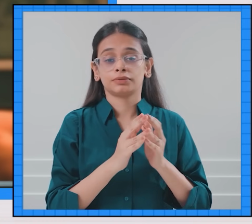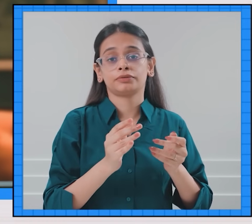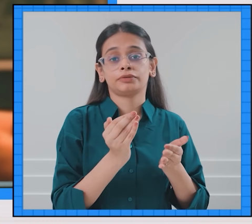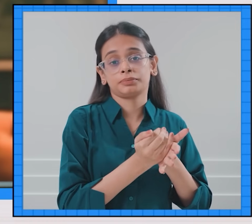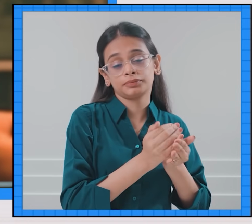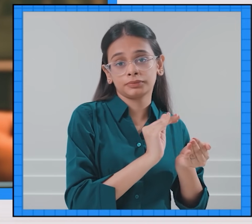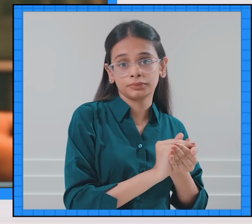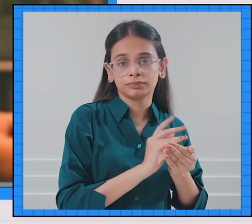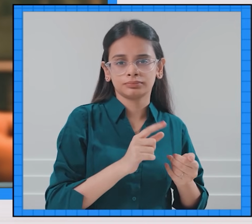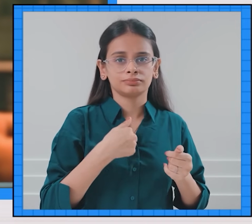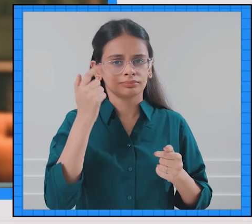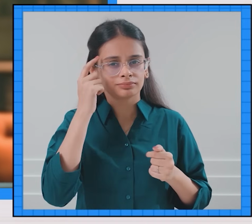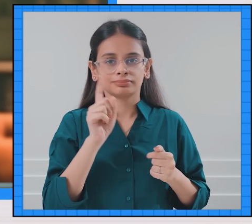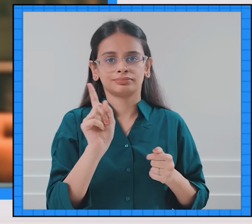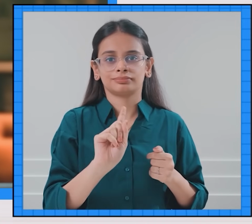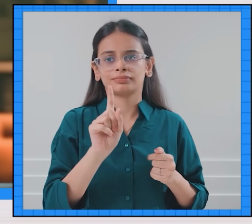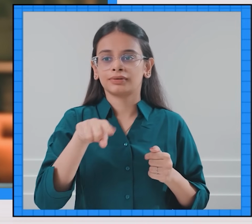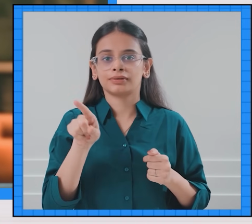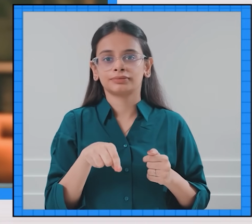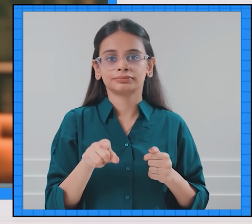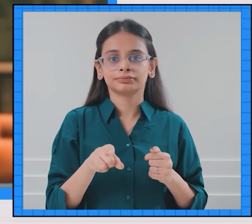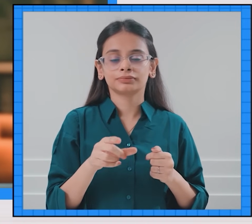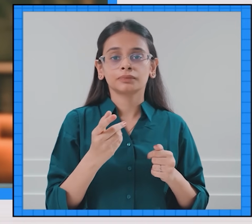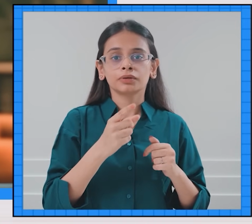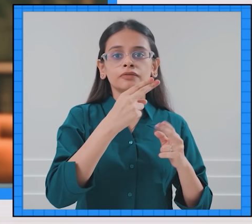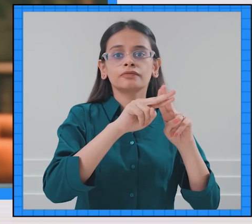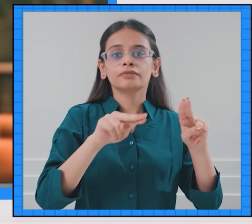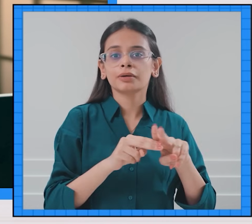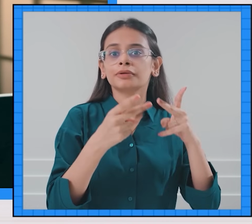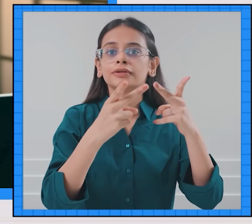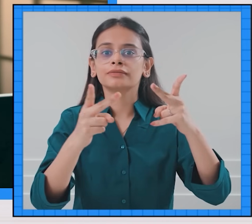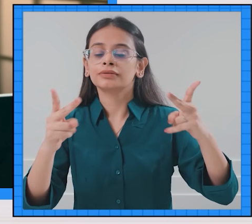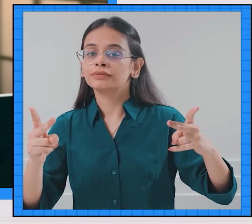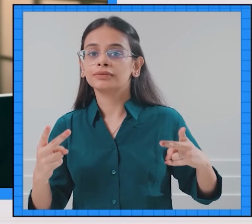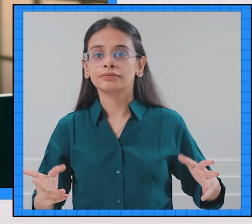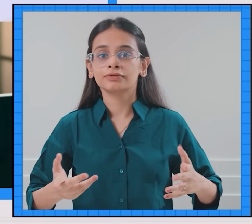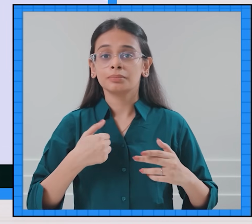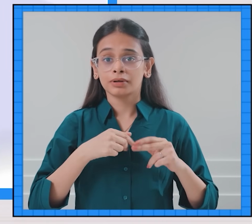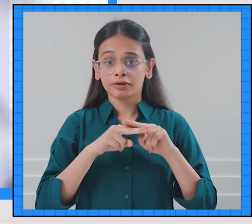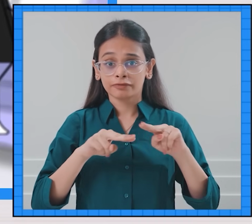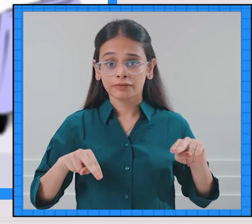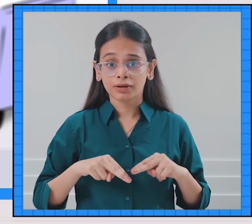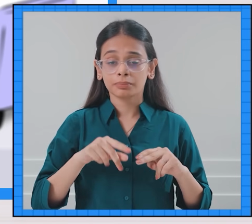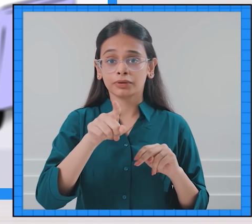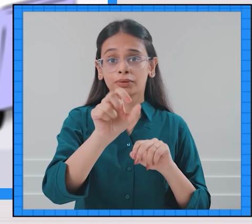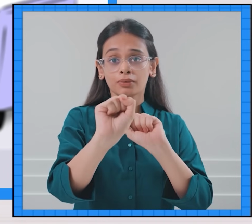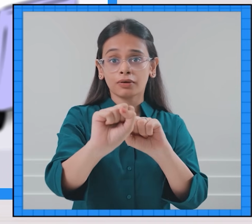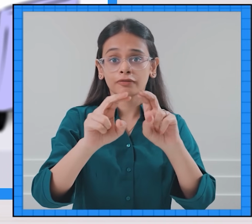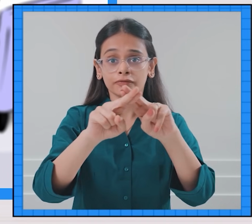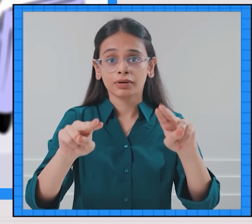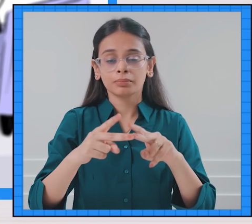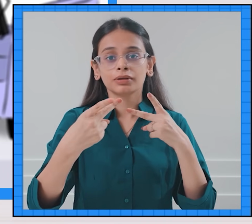don't subscribe to this thought. Each family is different, each family's requirements are different. What would work for your family may not work for my